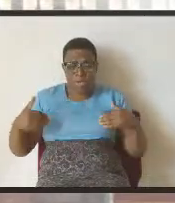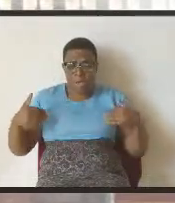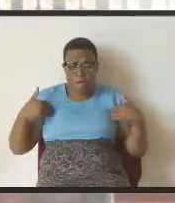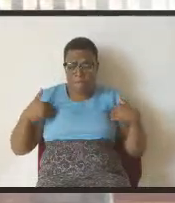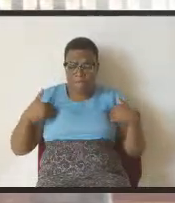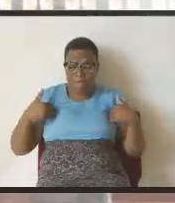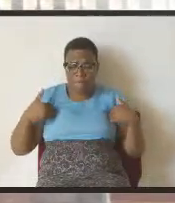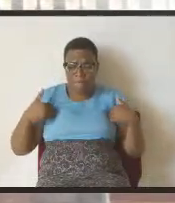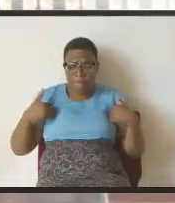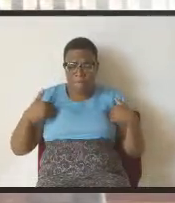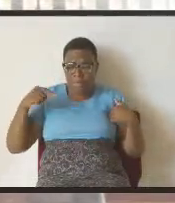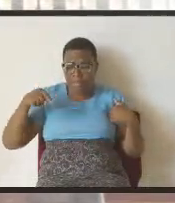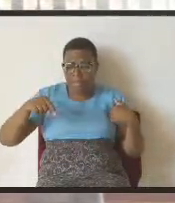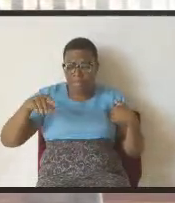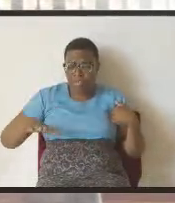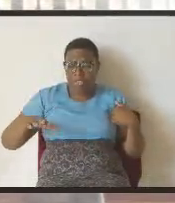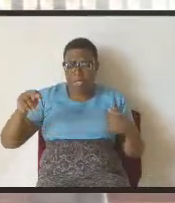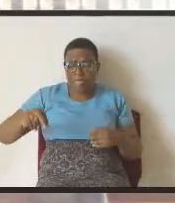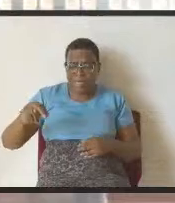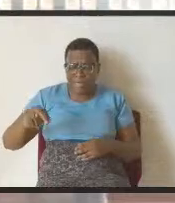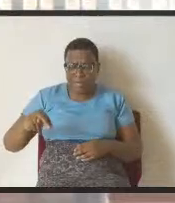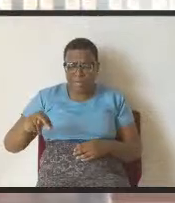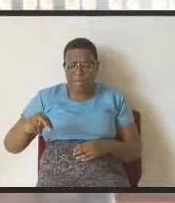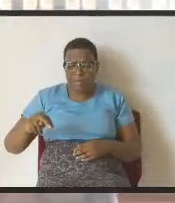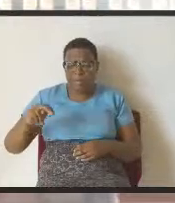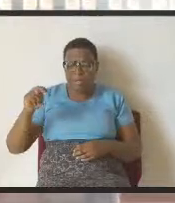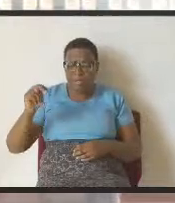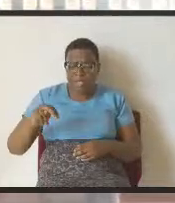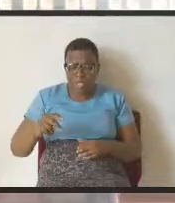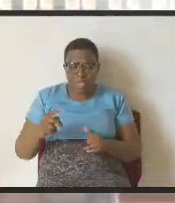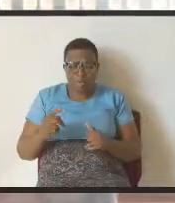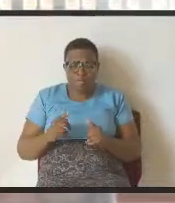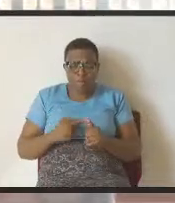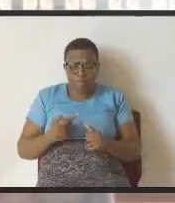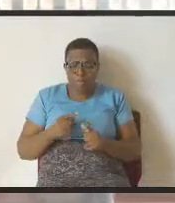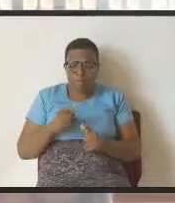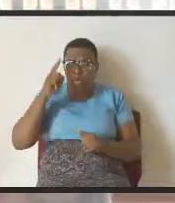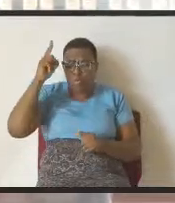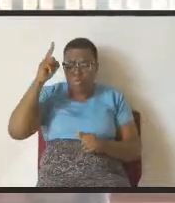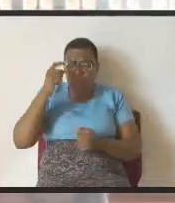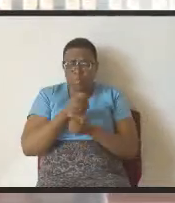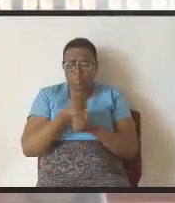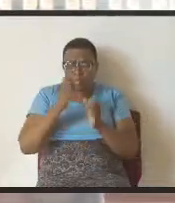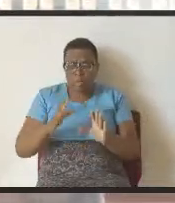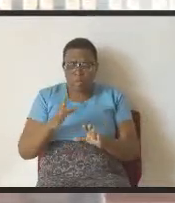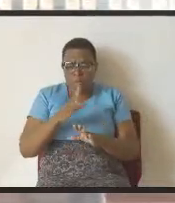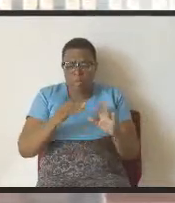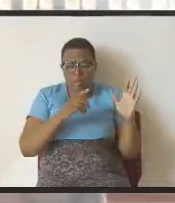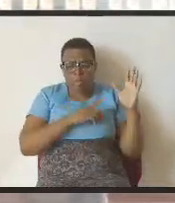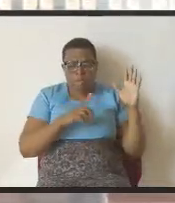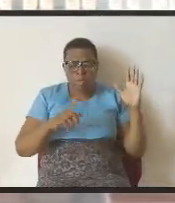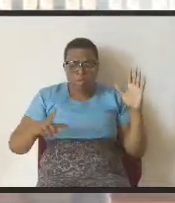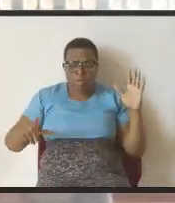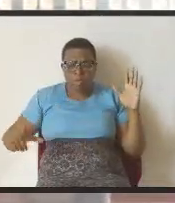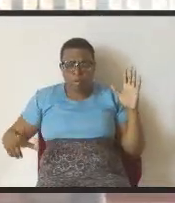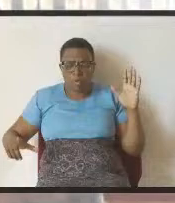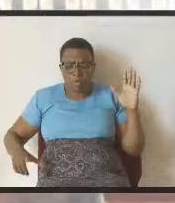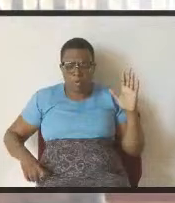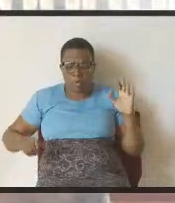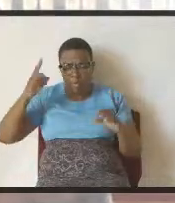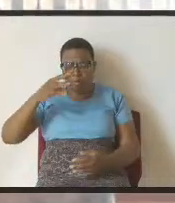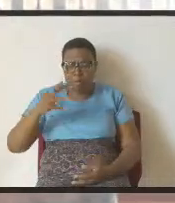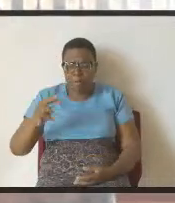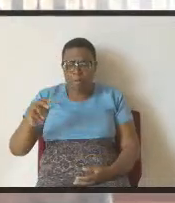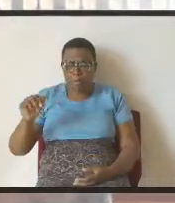need you, first of all, as their Savior and Lord, that they can pass it on to their son. We bless